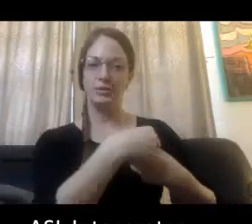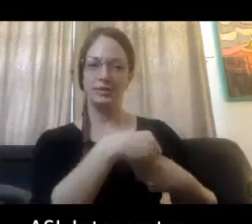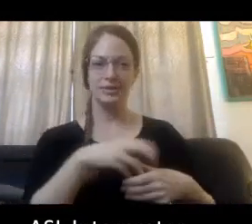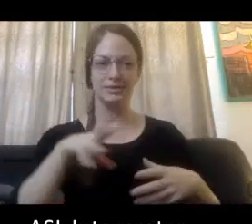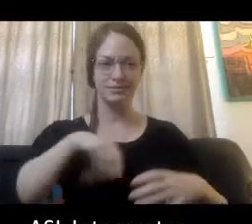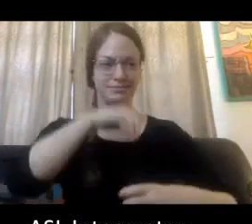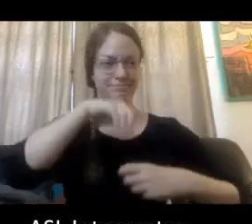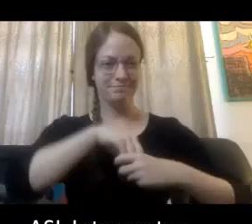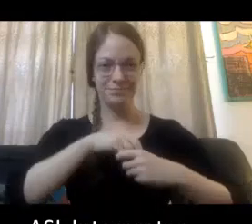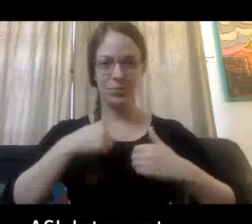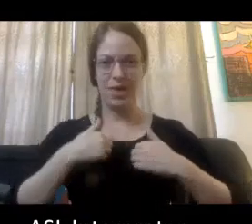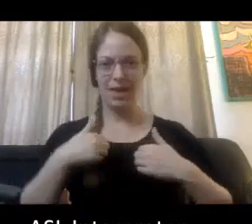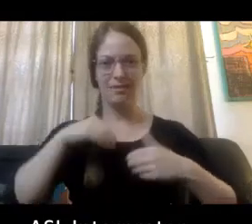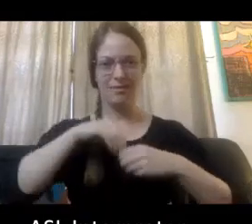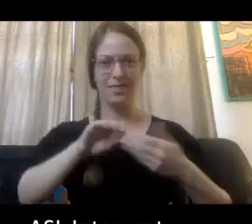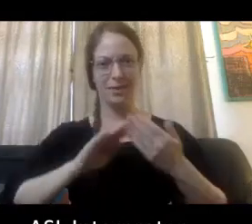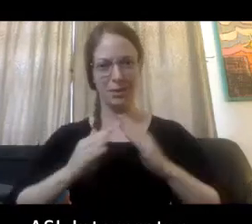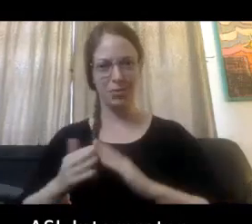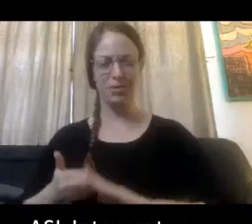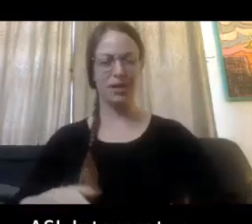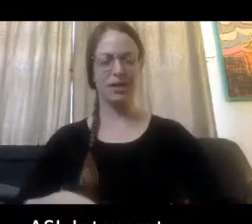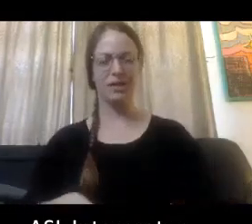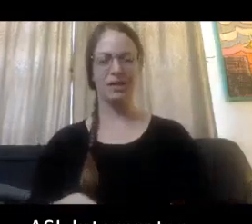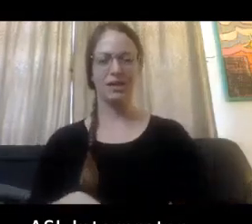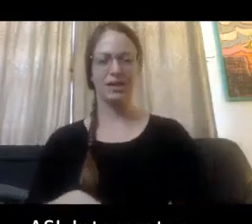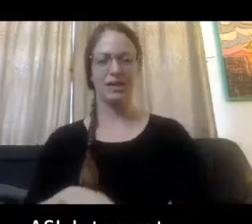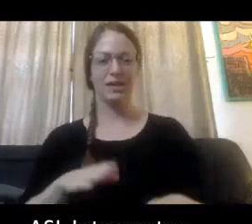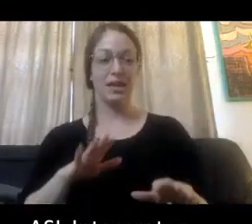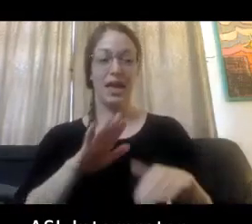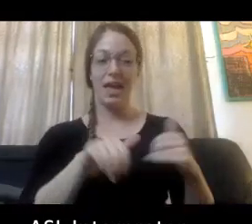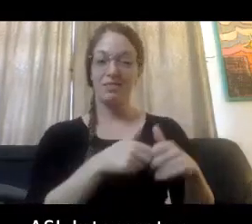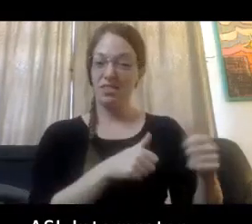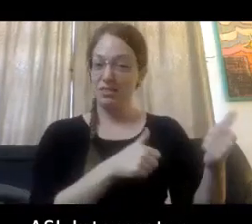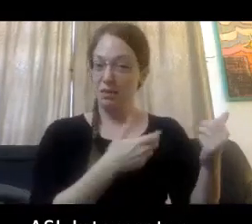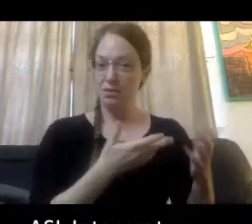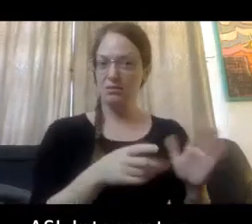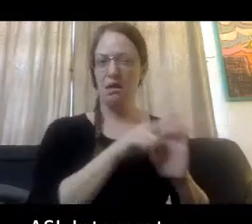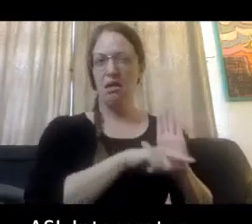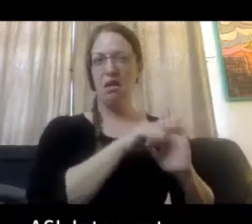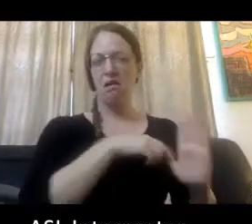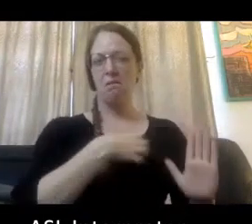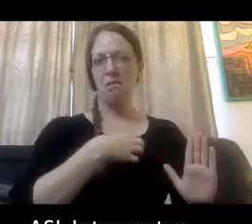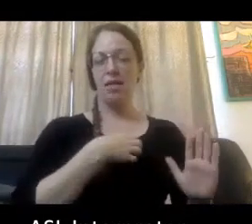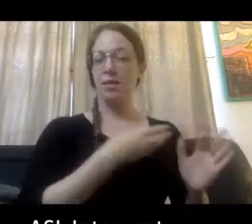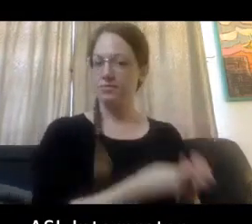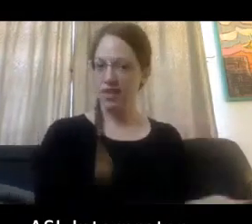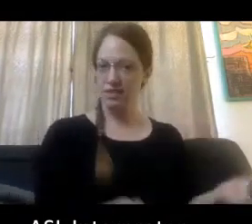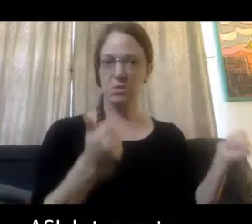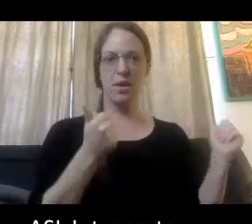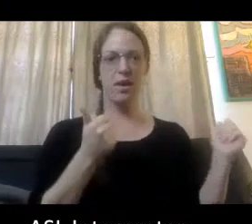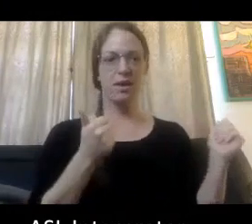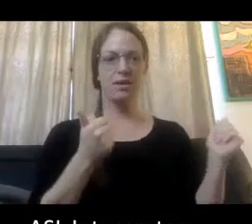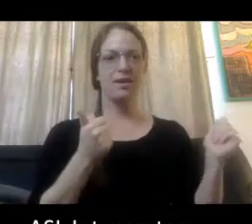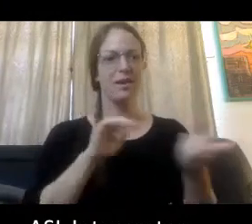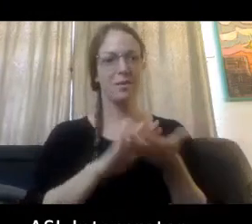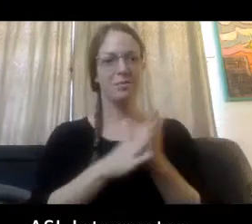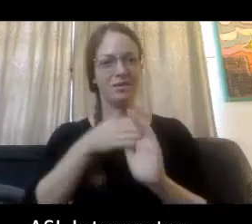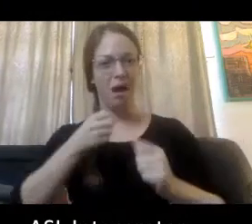the community, then that all sort of fades away and they become our best sort of supporters. Really.